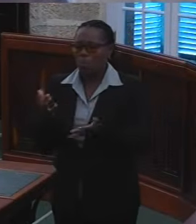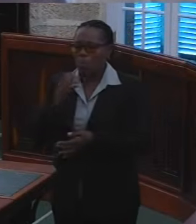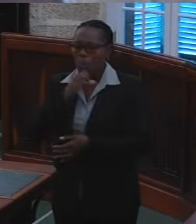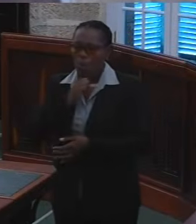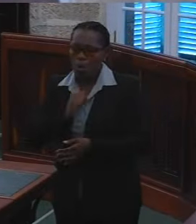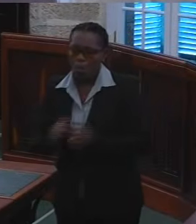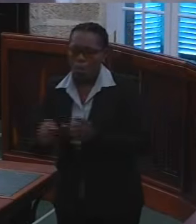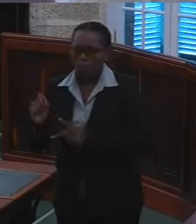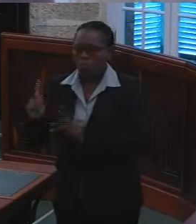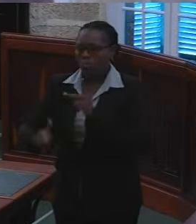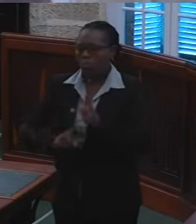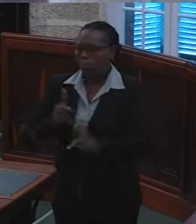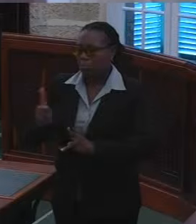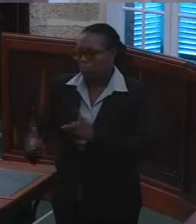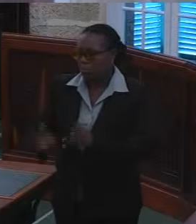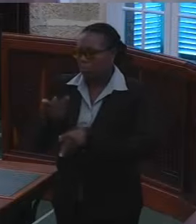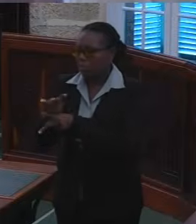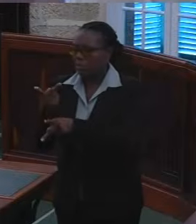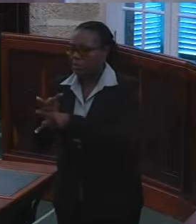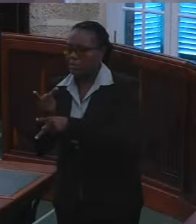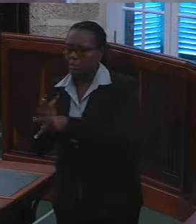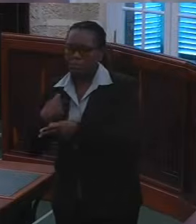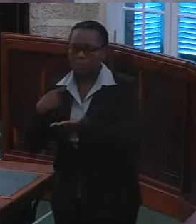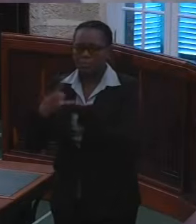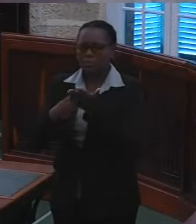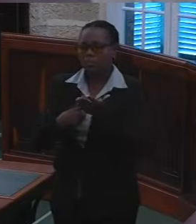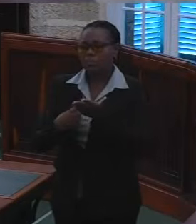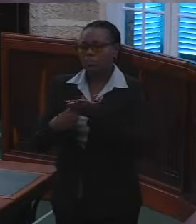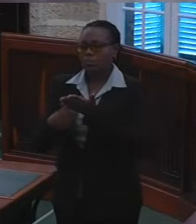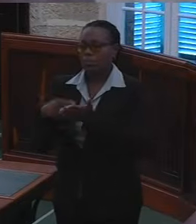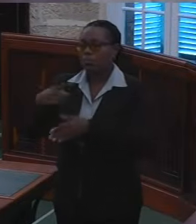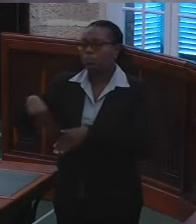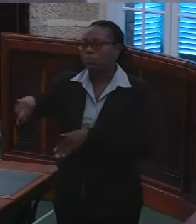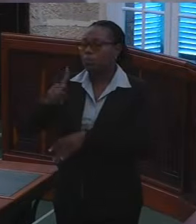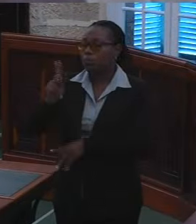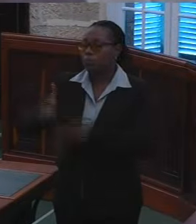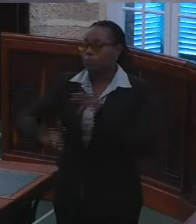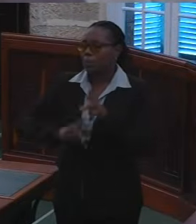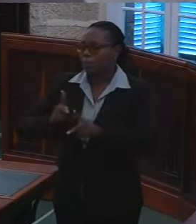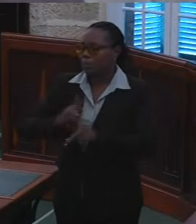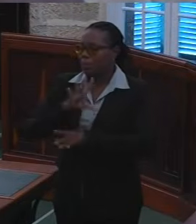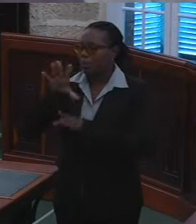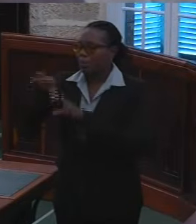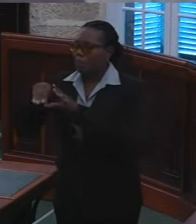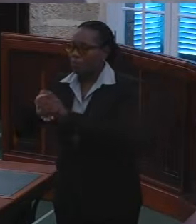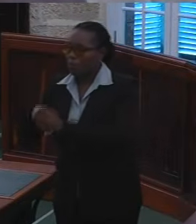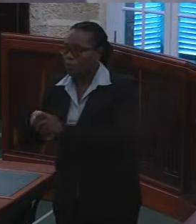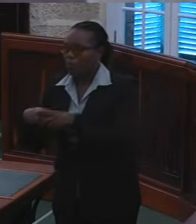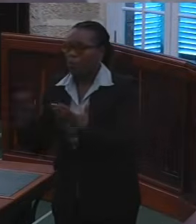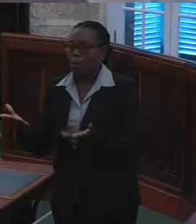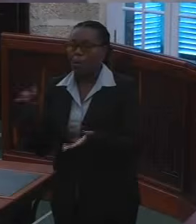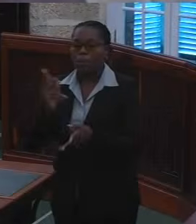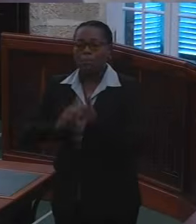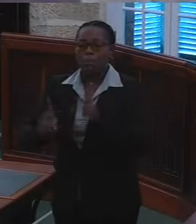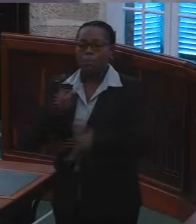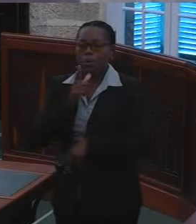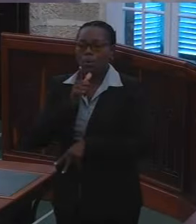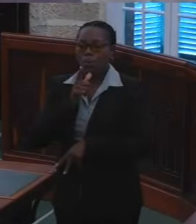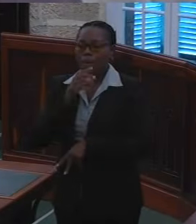care bill that I'm speaking of, and that those persons are, in that age cohort are persons 65 and